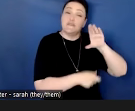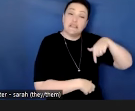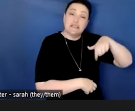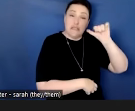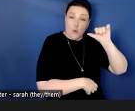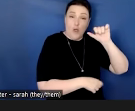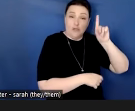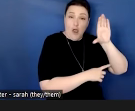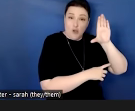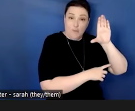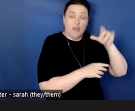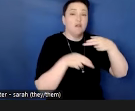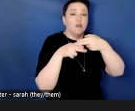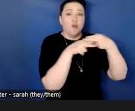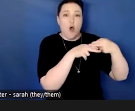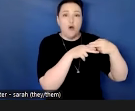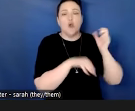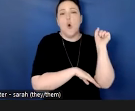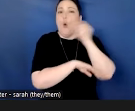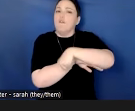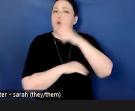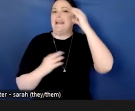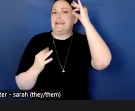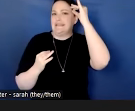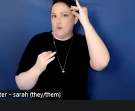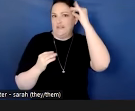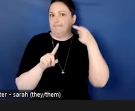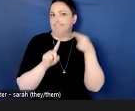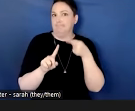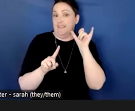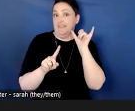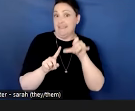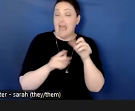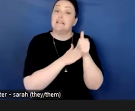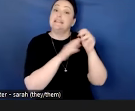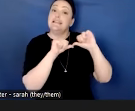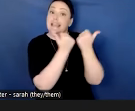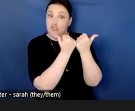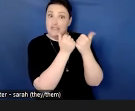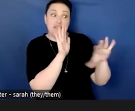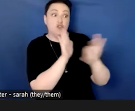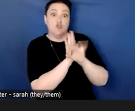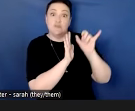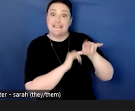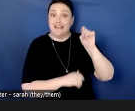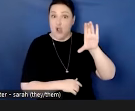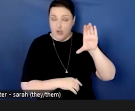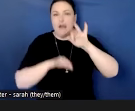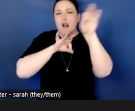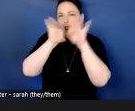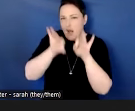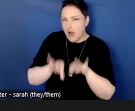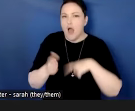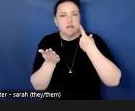of overriding consideration. This is a document where the lead agency may choose to describe and discuss